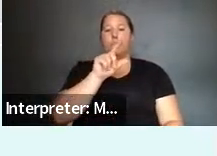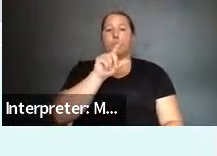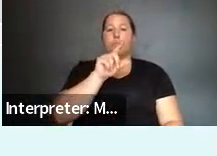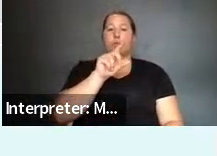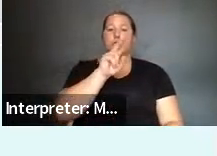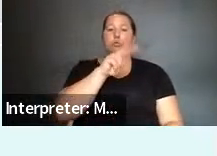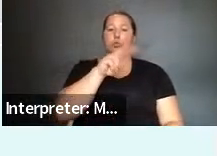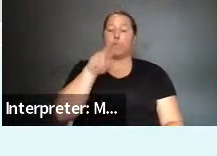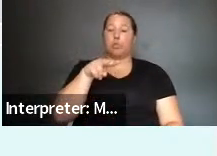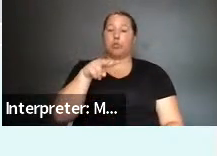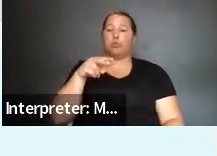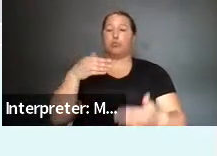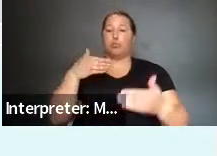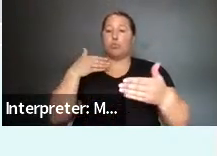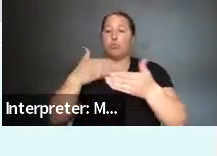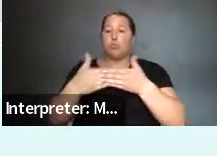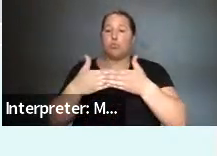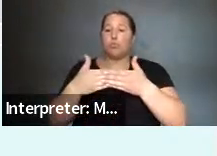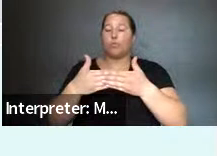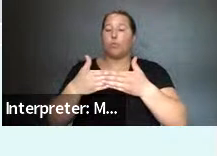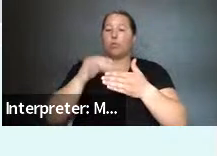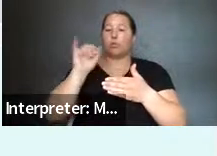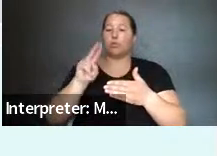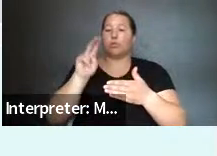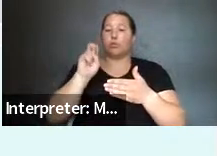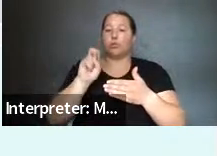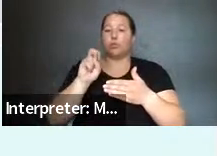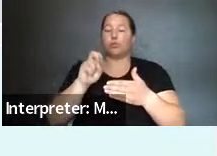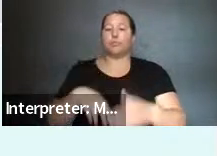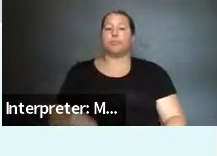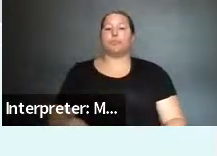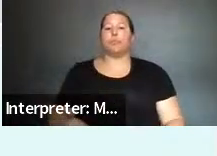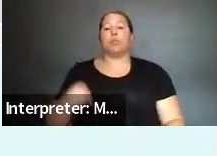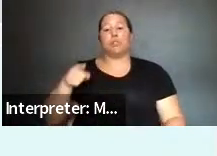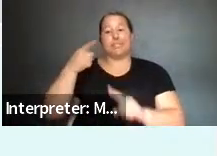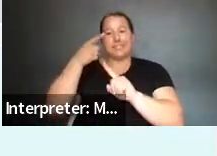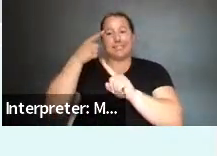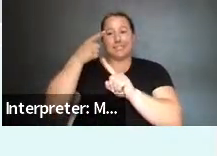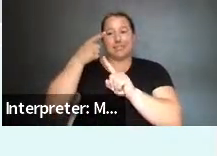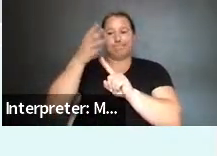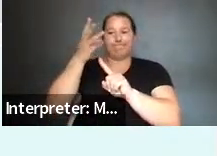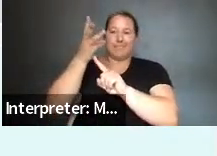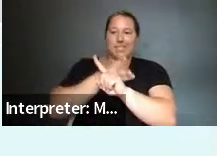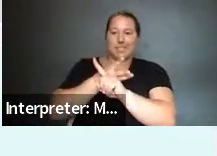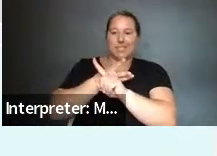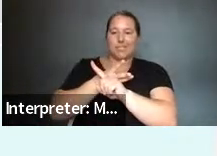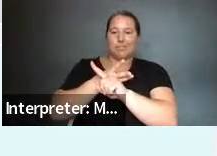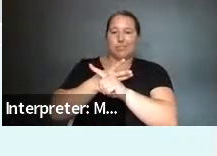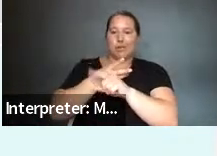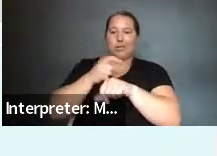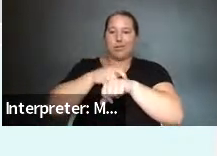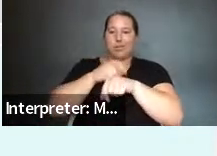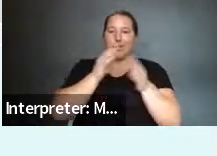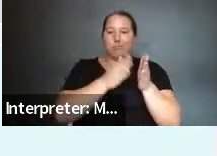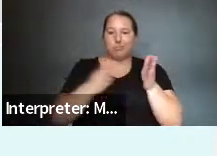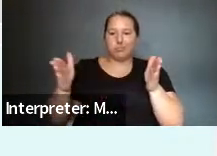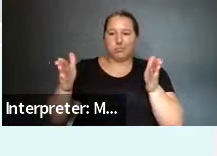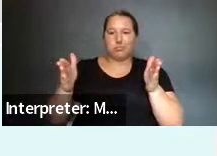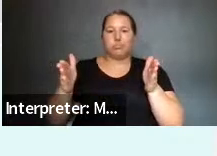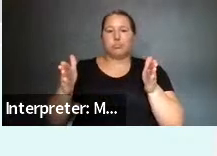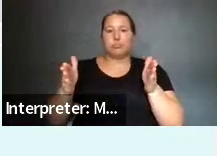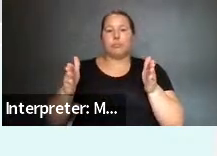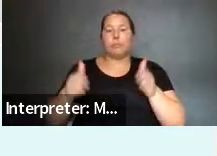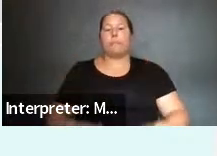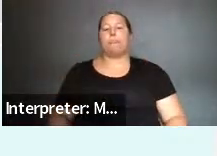to June of 22. So this is a 6-month period. And so we keep the year to date on the dashboard as